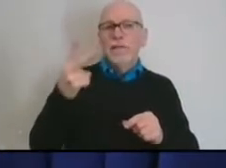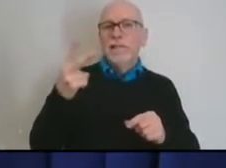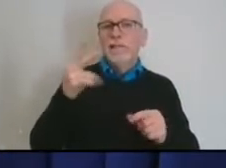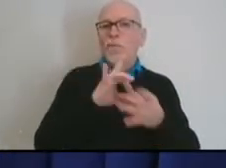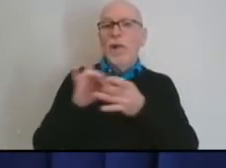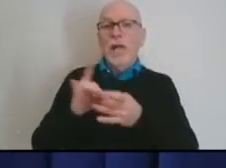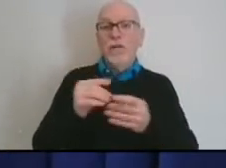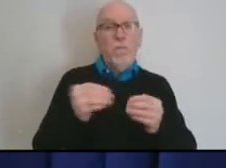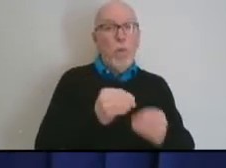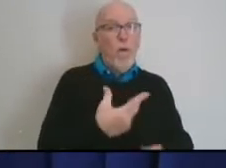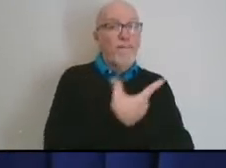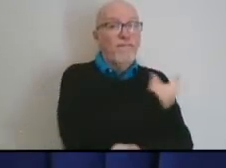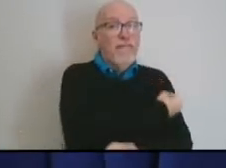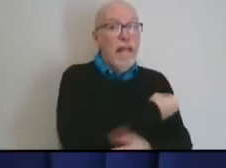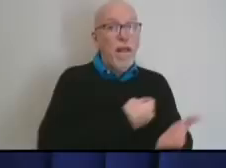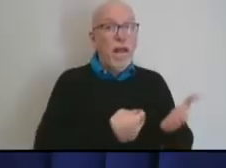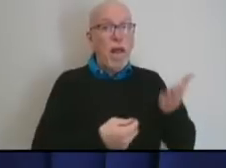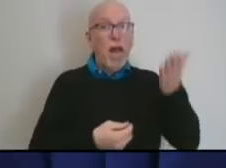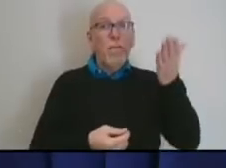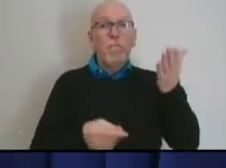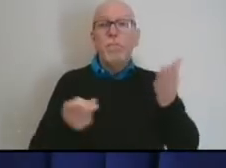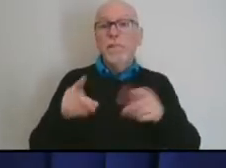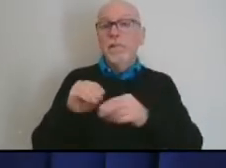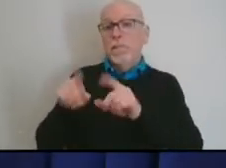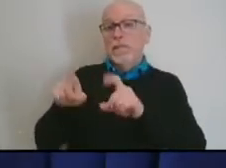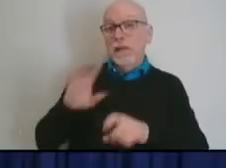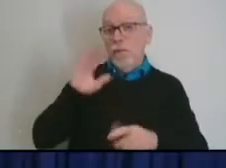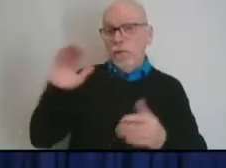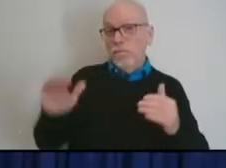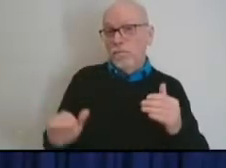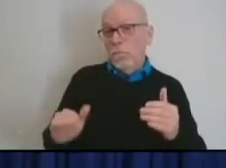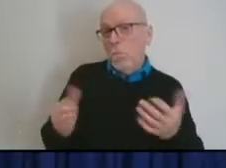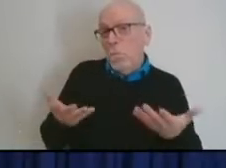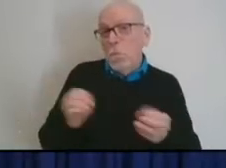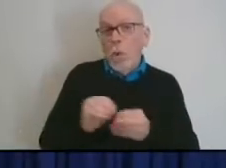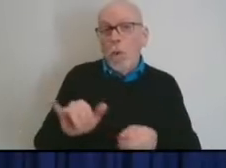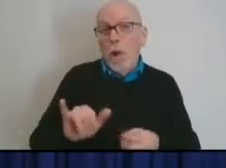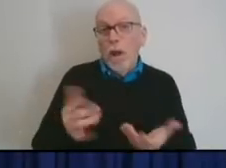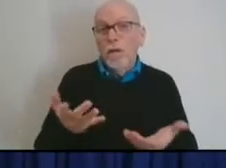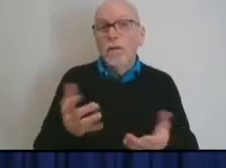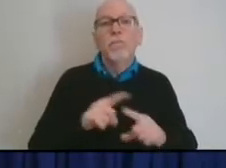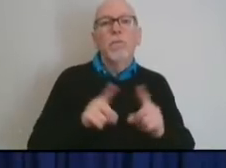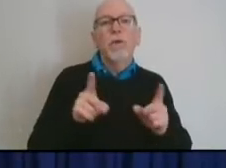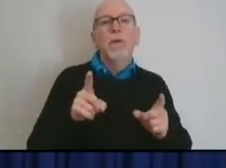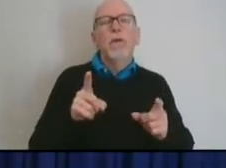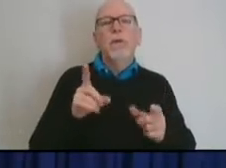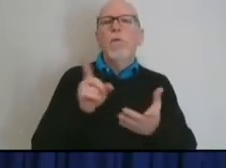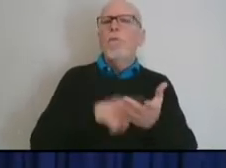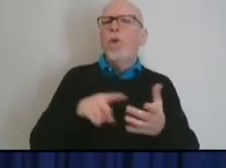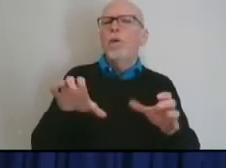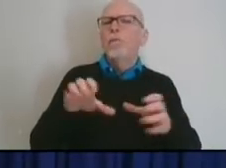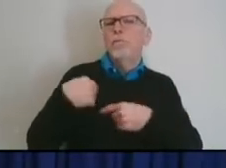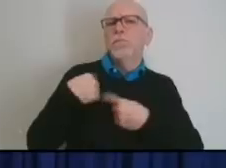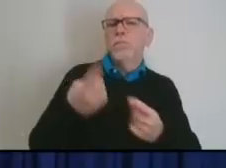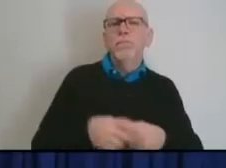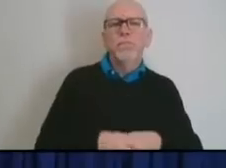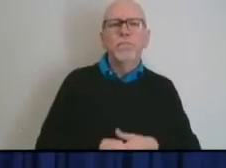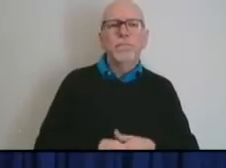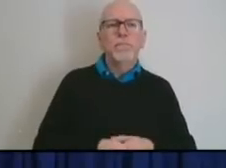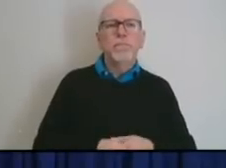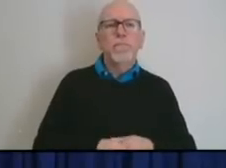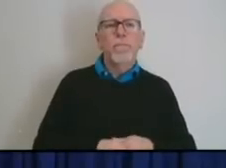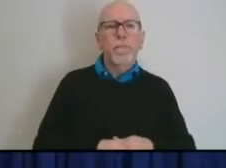between those two numbers as we go forward. You want to talk about some of the, Sure. not just investments, but real action that's occurring. So a big part